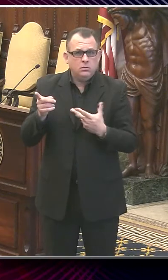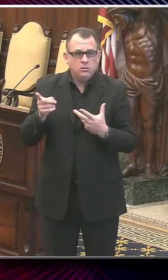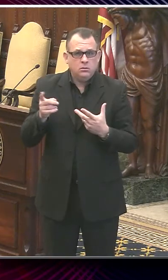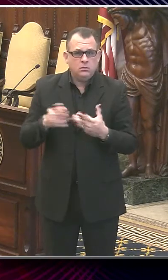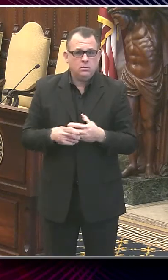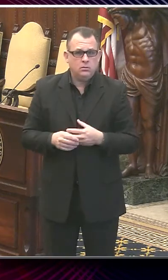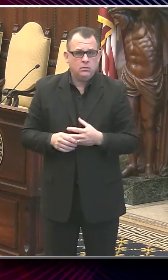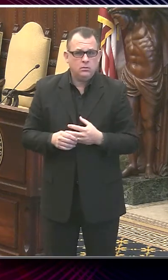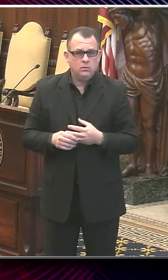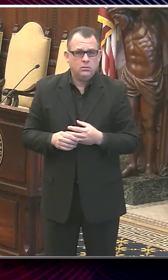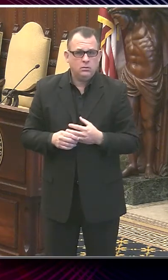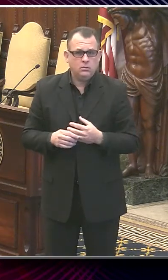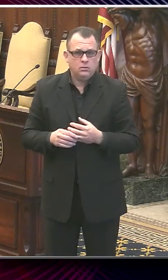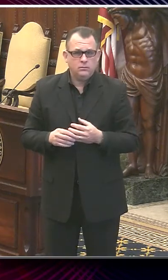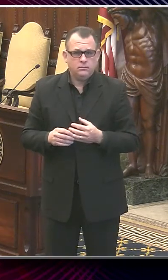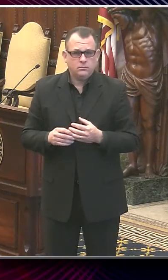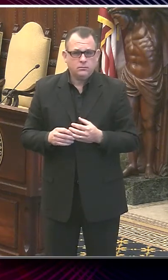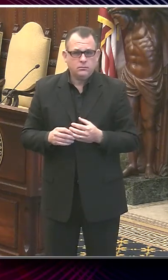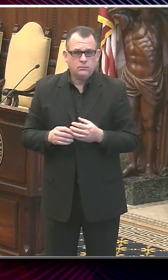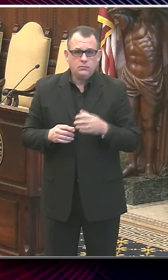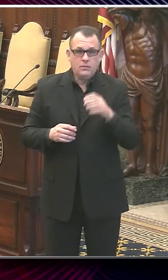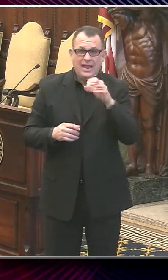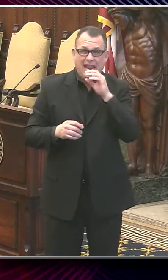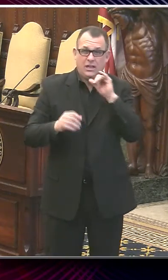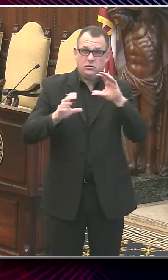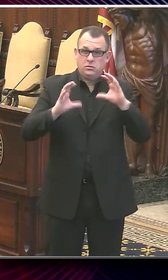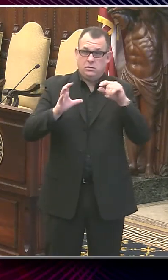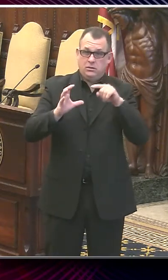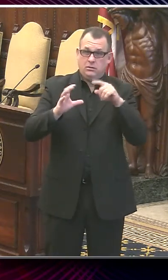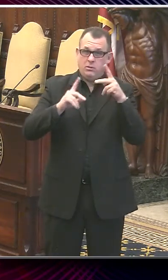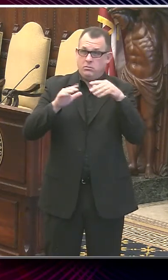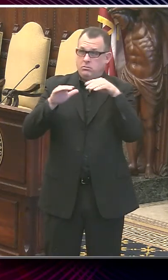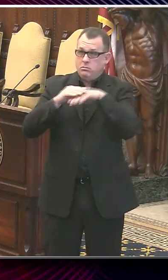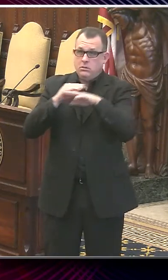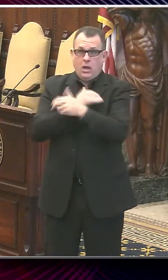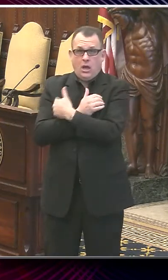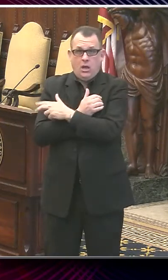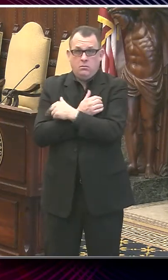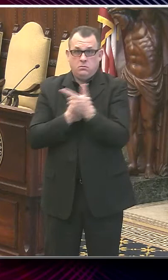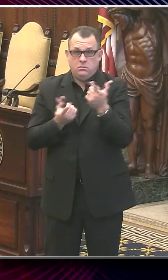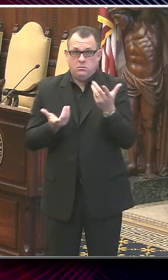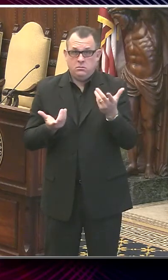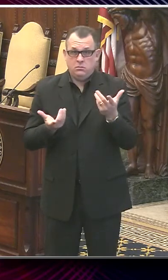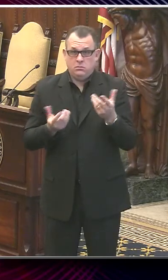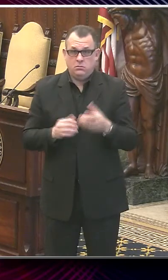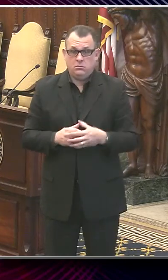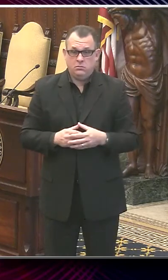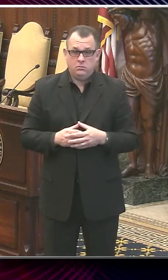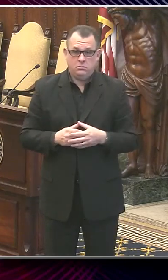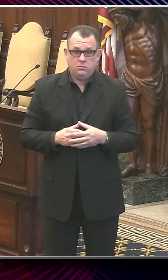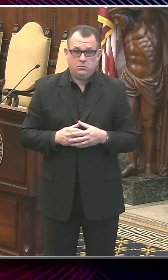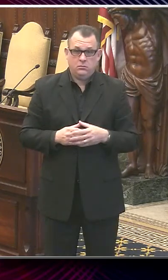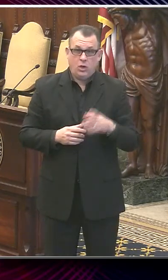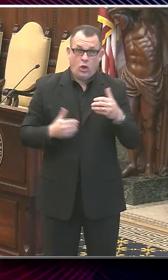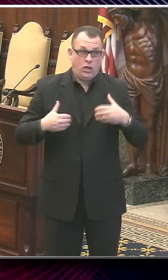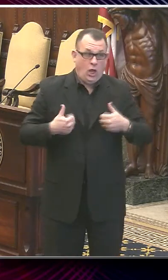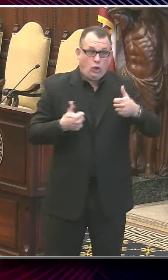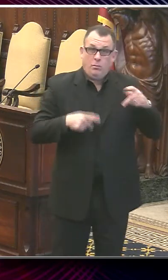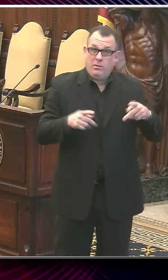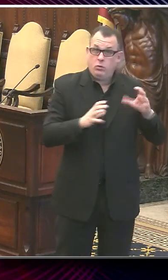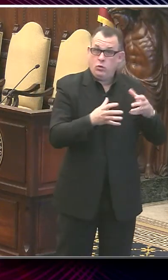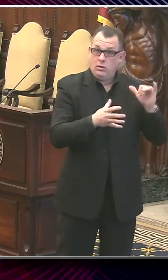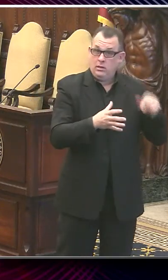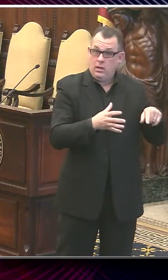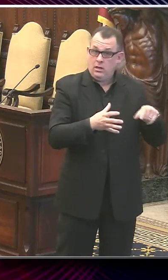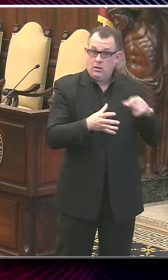the age of those hospitalized patients, has that been decreasing? Like, are they younger, or is that looking